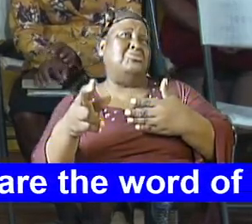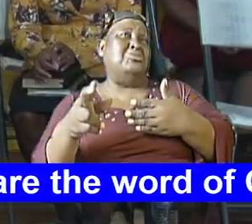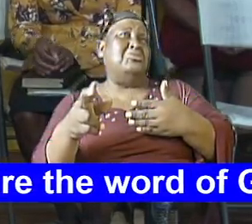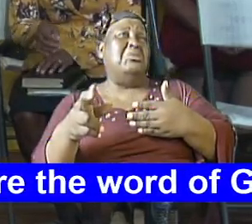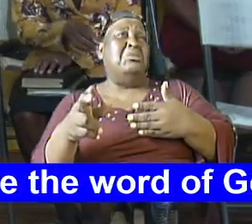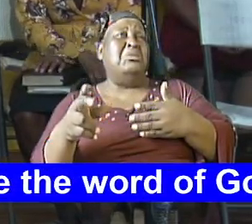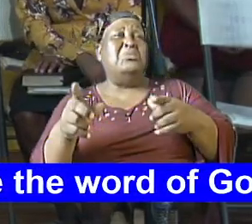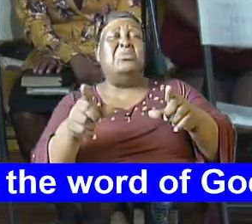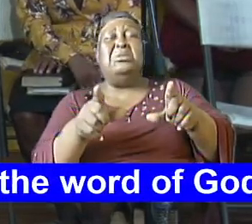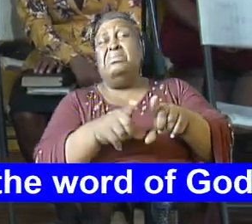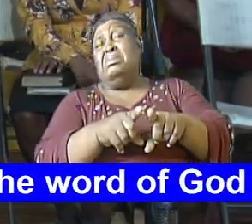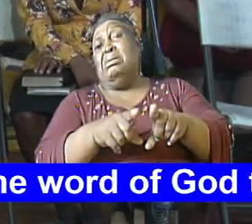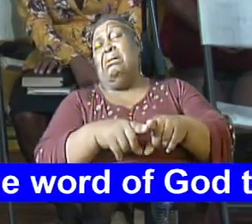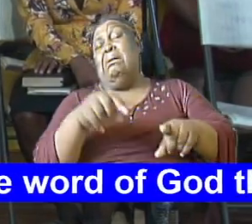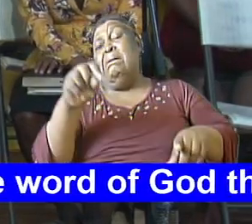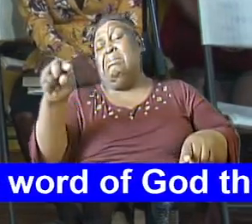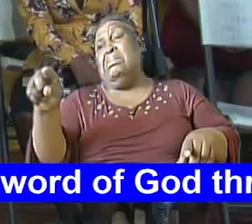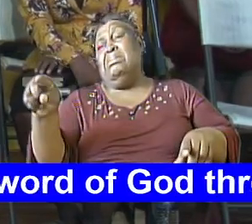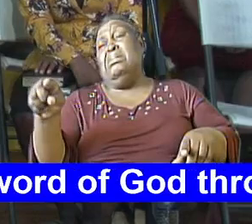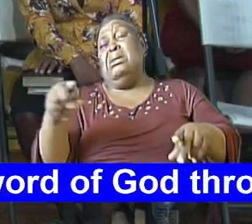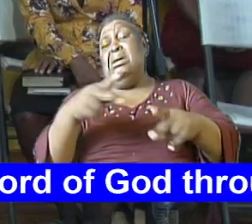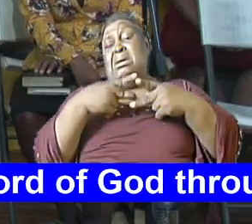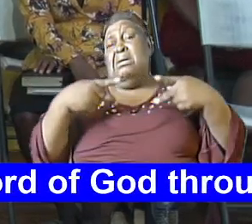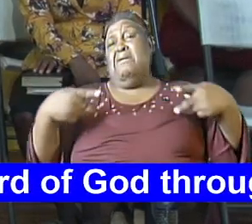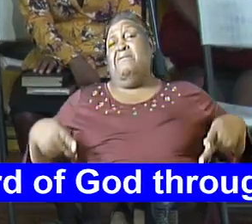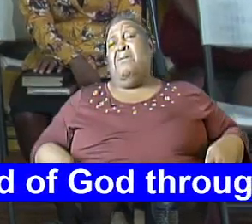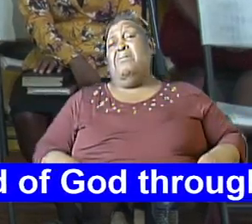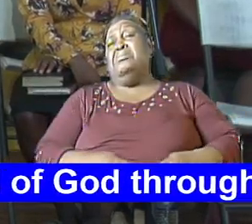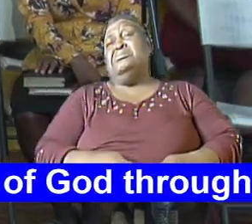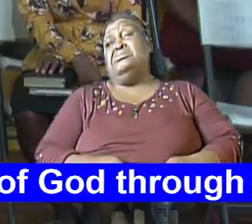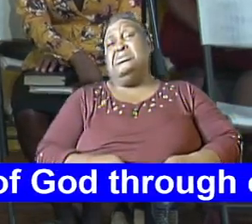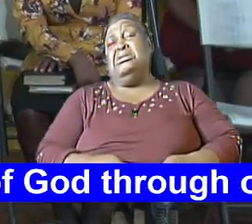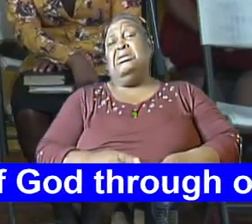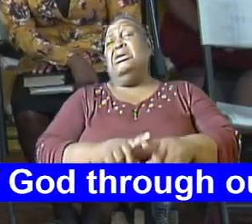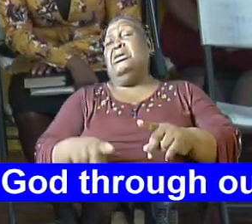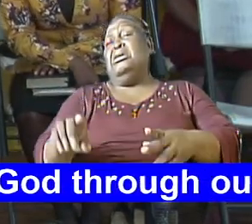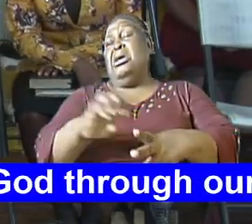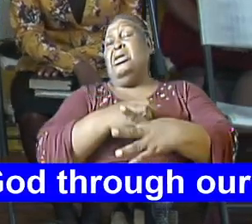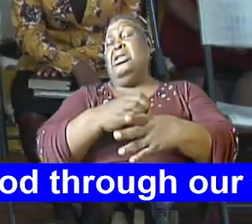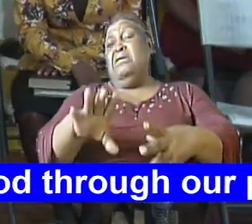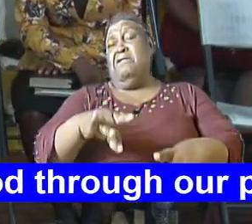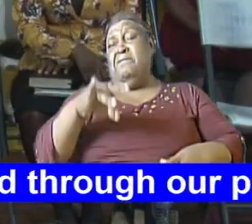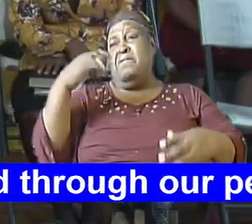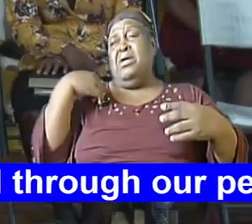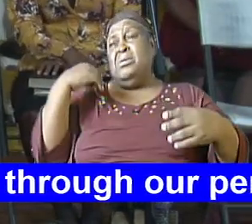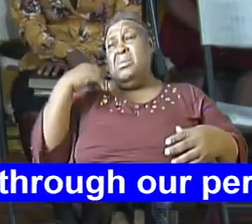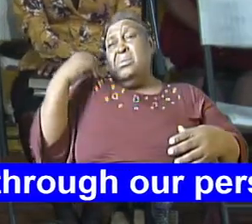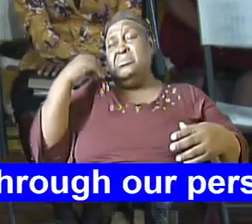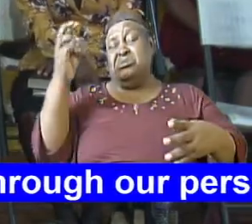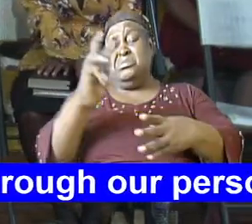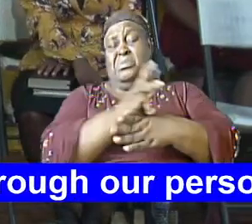not even like this Pharisee over here. Look at him, can't even find good clothes to wear.